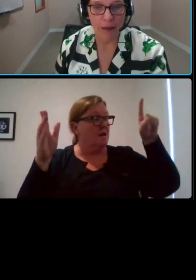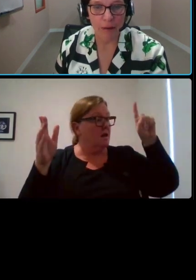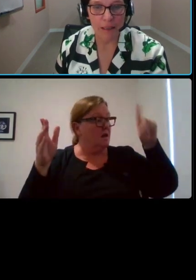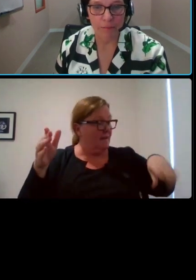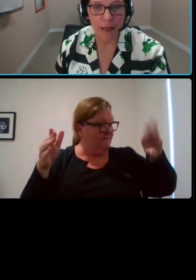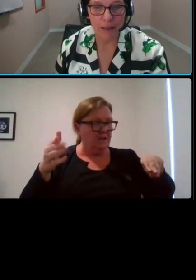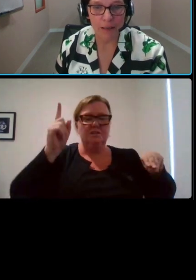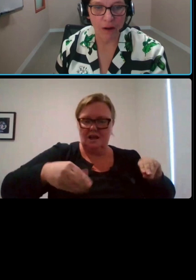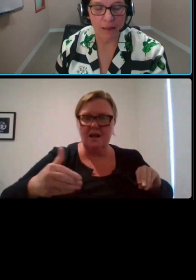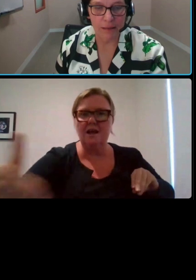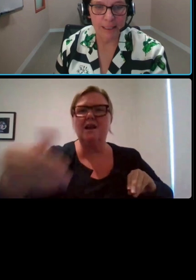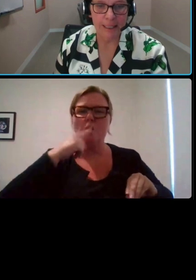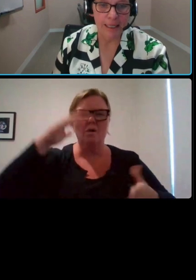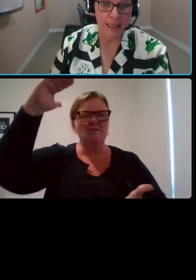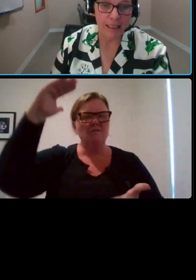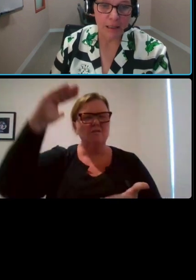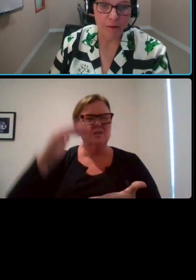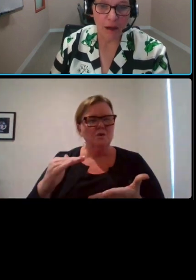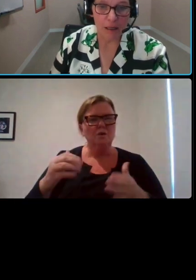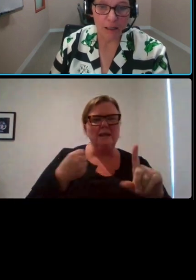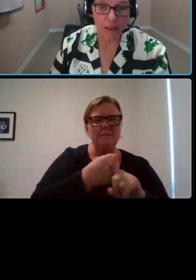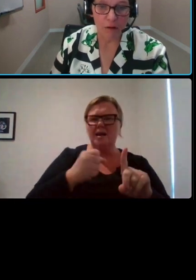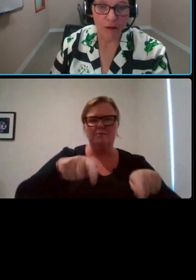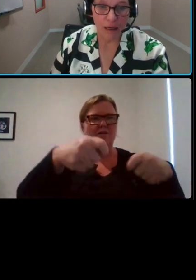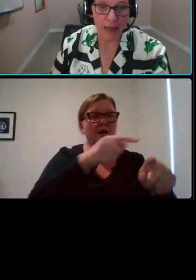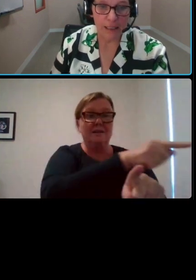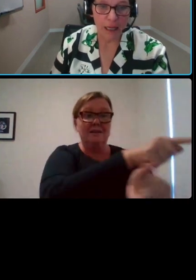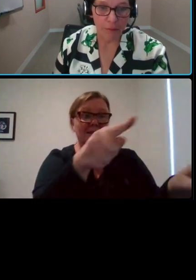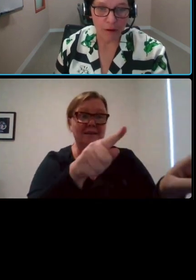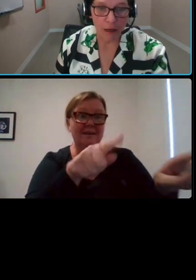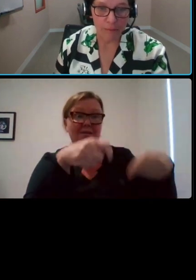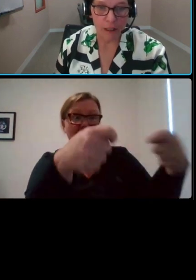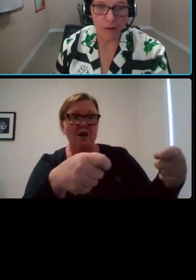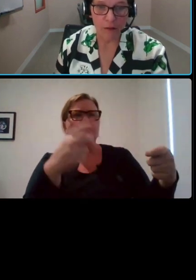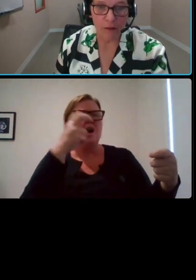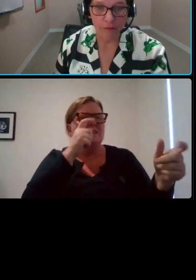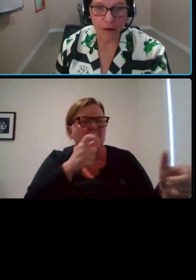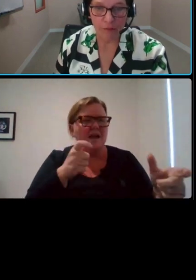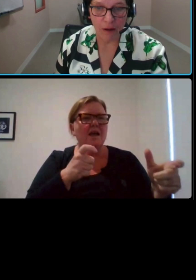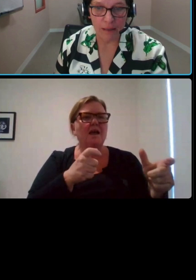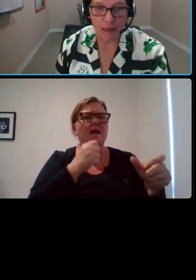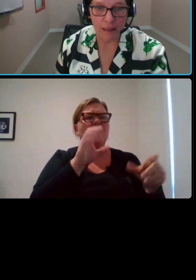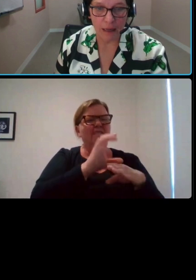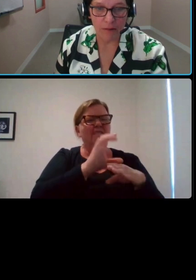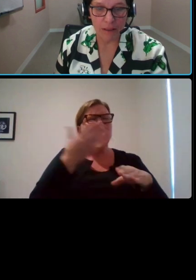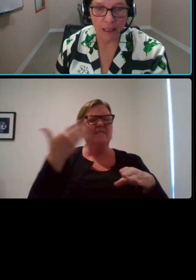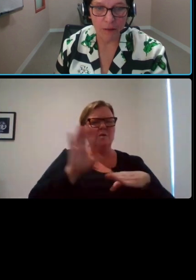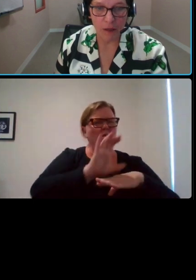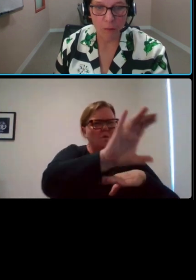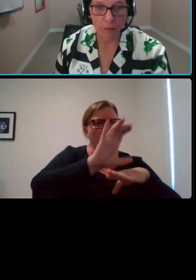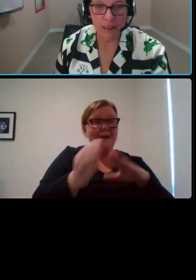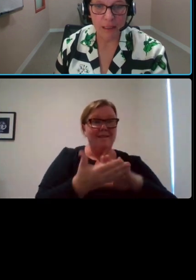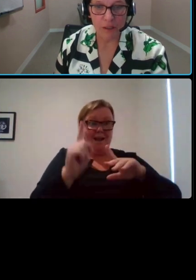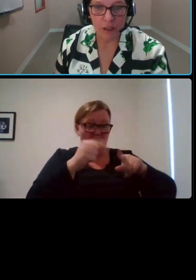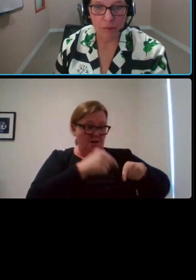people and minimise impacts on providers. Existing providers of Commonwealth-funded aged care programs, including grant-funded providers under the current